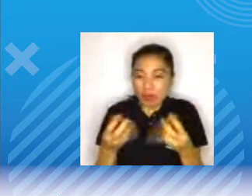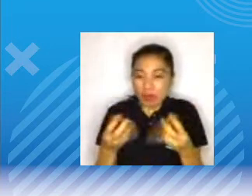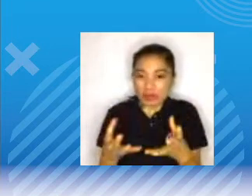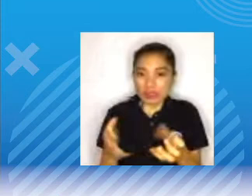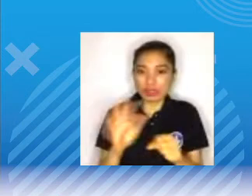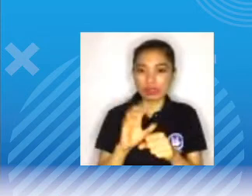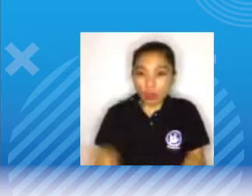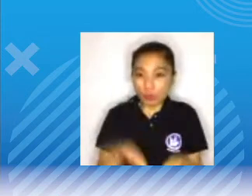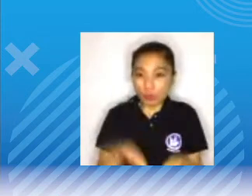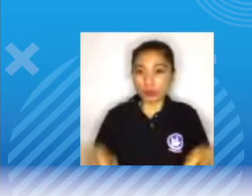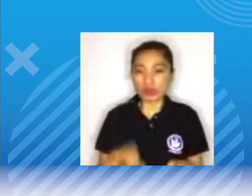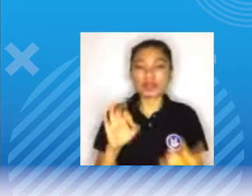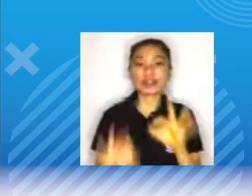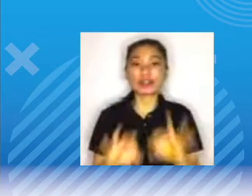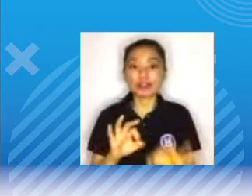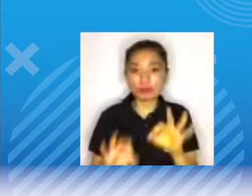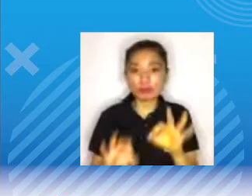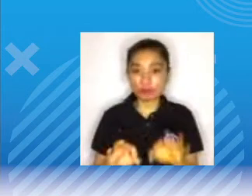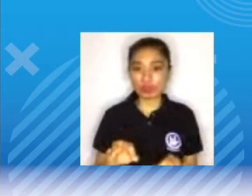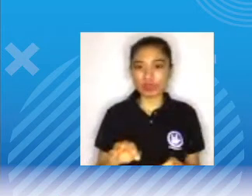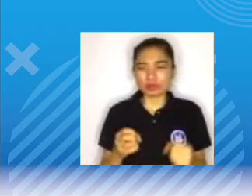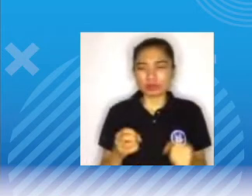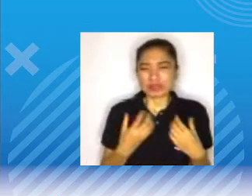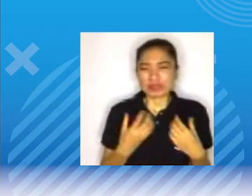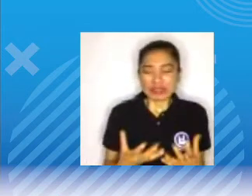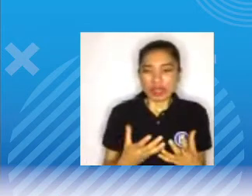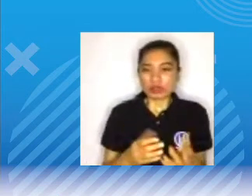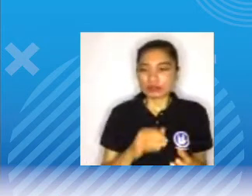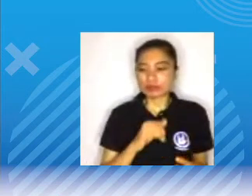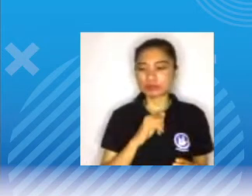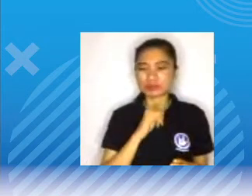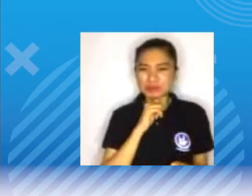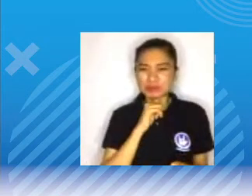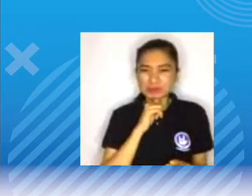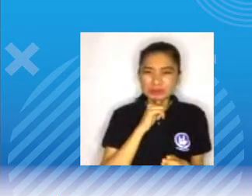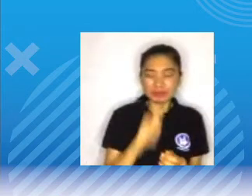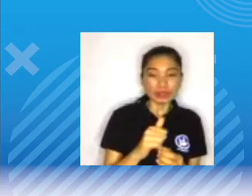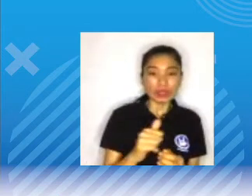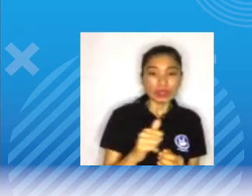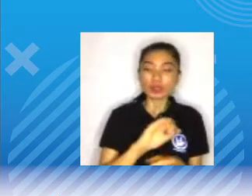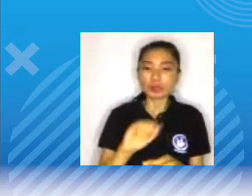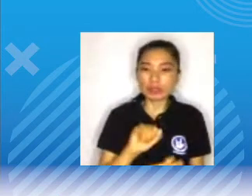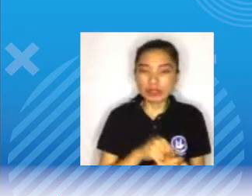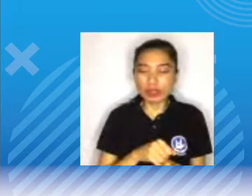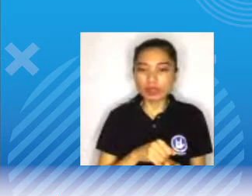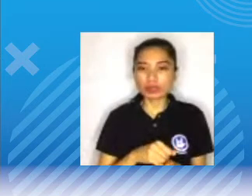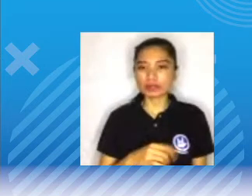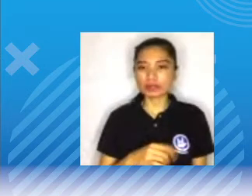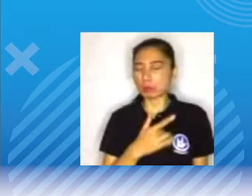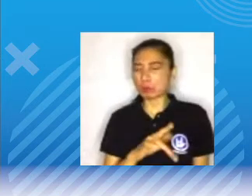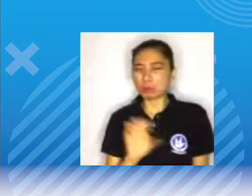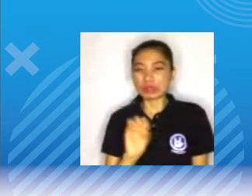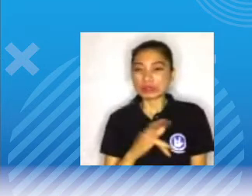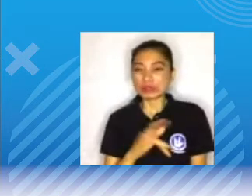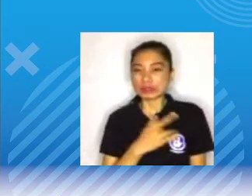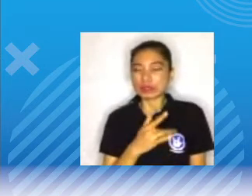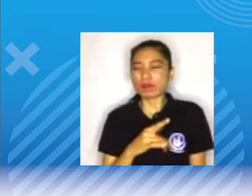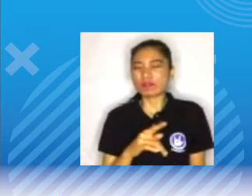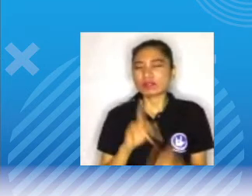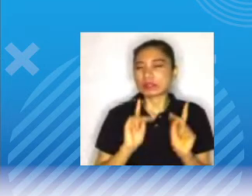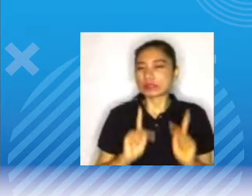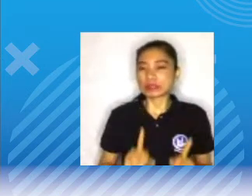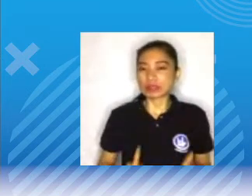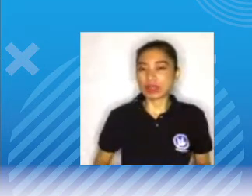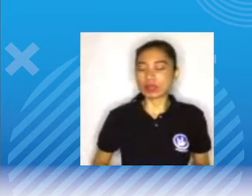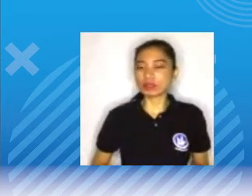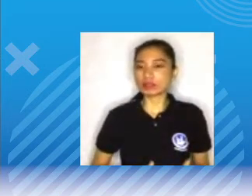disengagement, manhid, blunted emotions, feeling physically tired and drained most of the time.